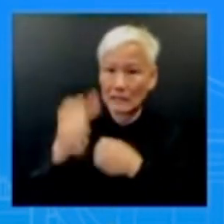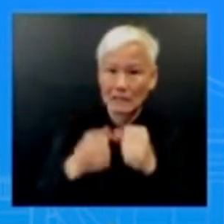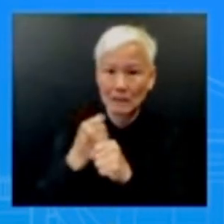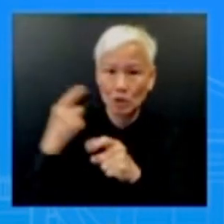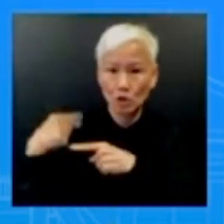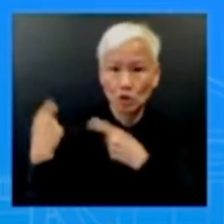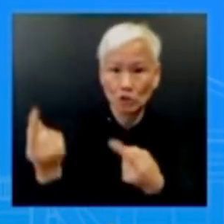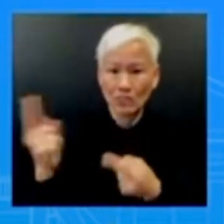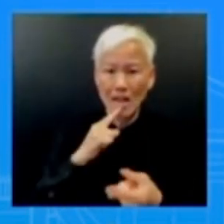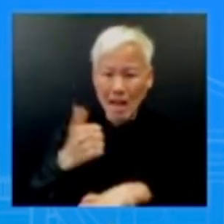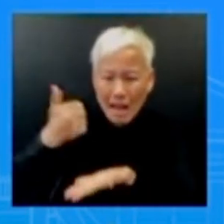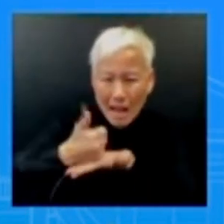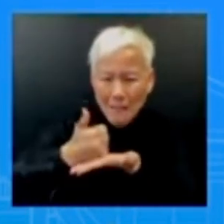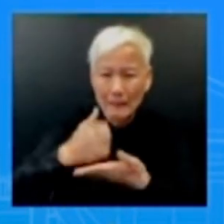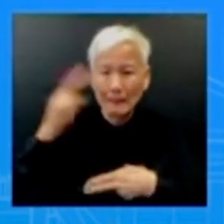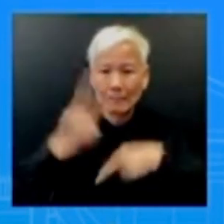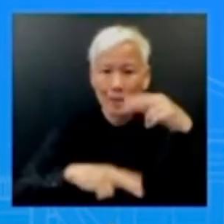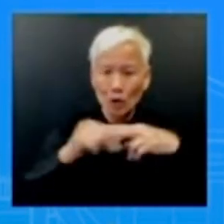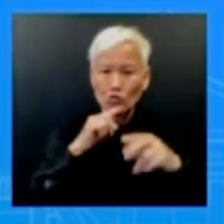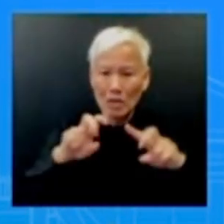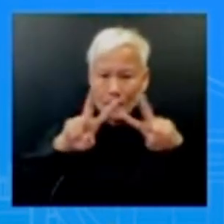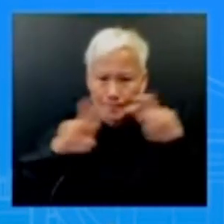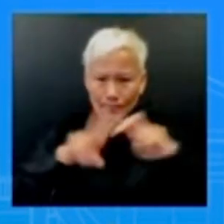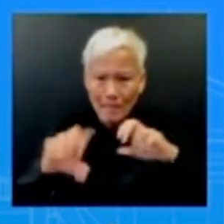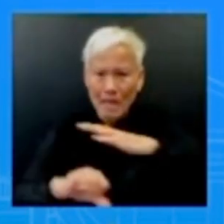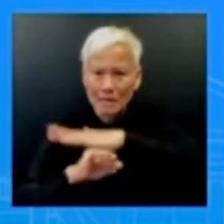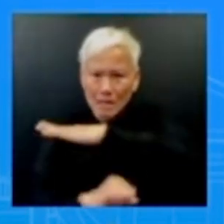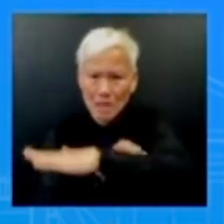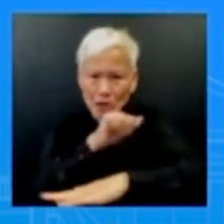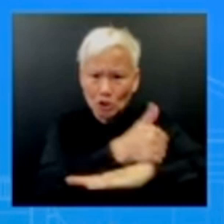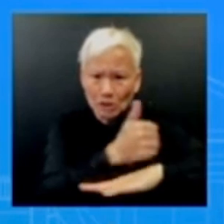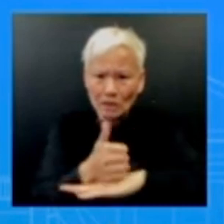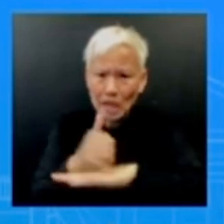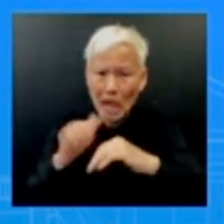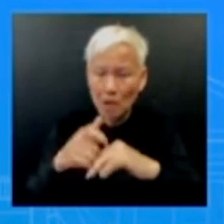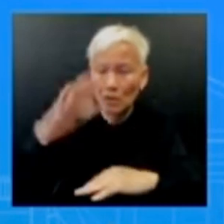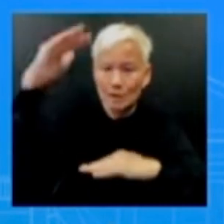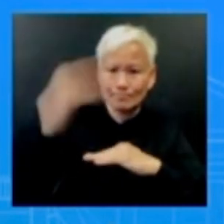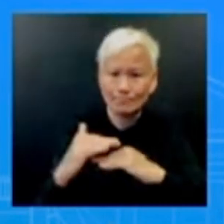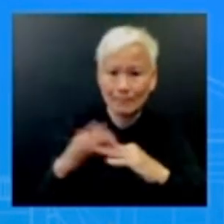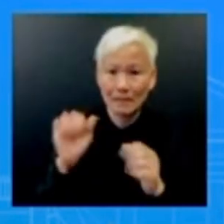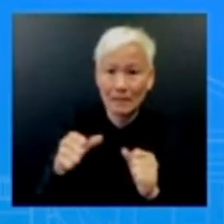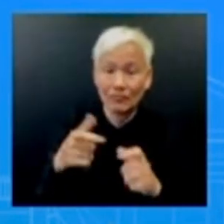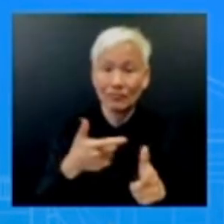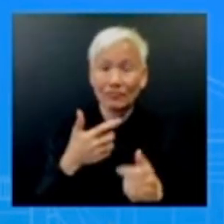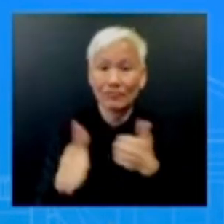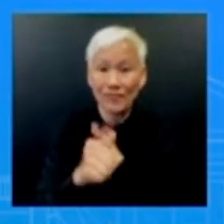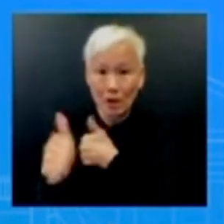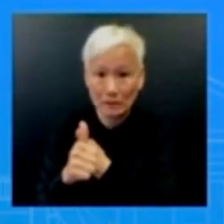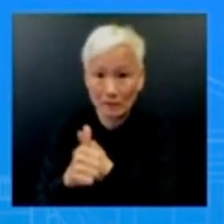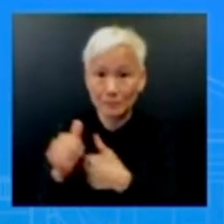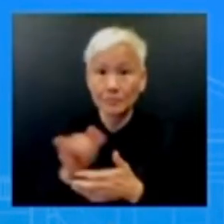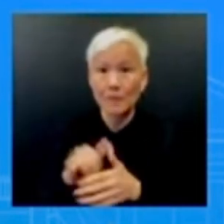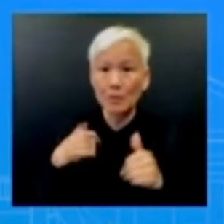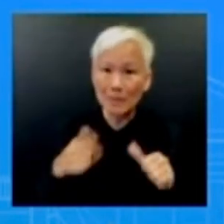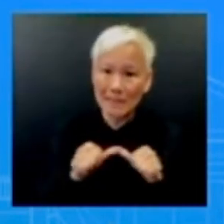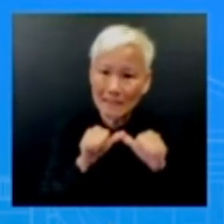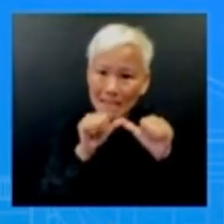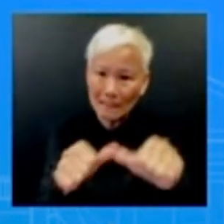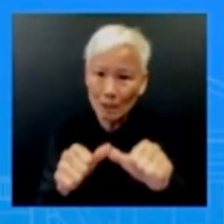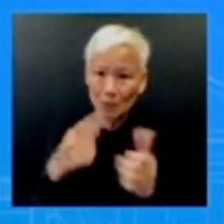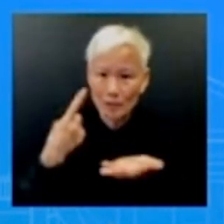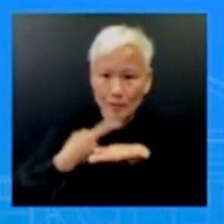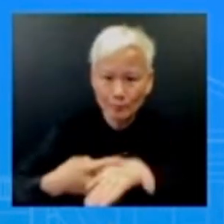and reduce violence, and that's what we want to see happen. We look forward to continuing these discussions as we enter the holy month of